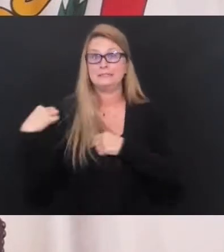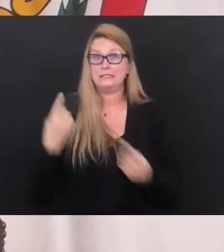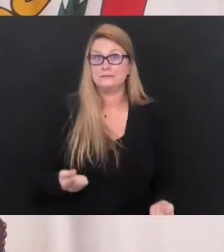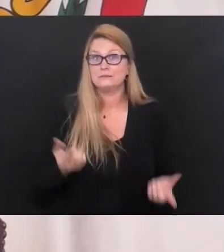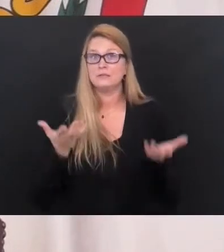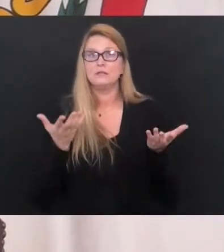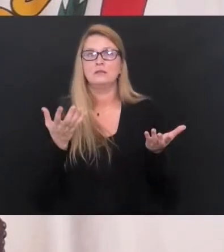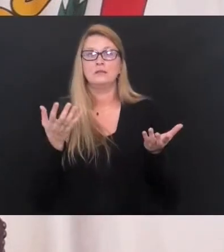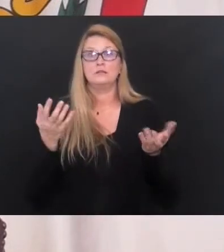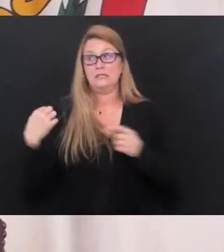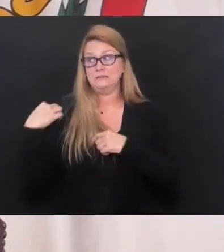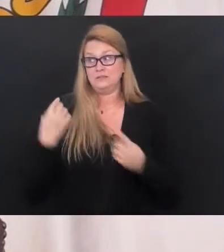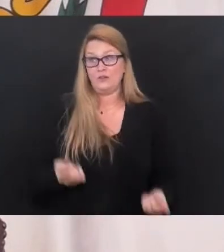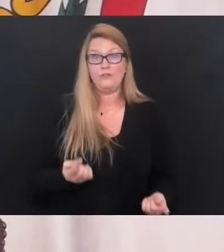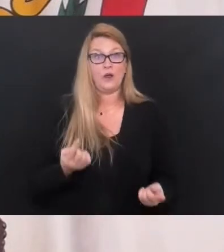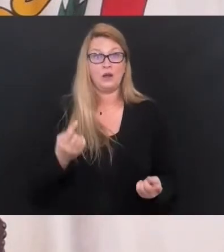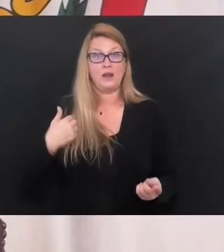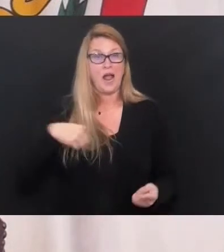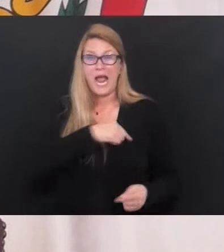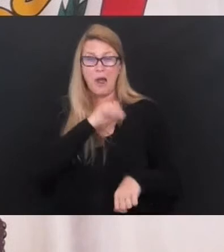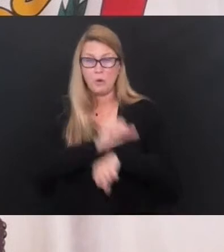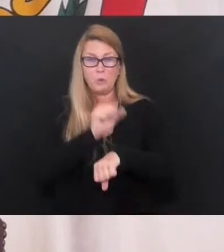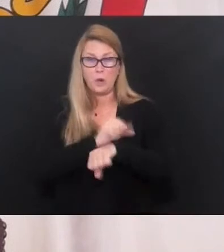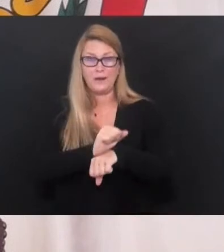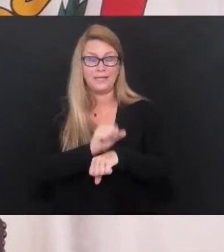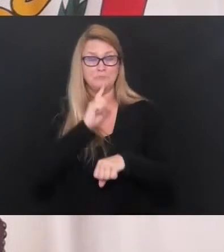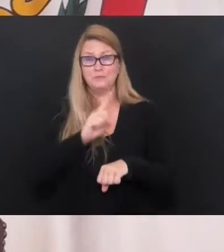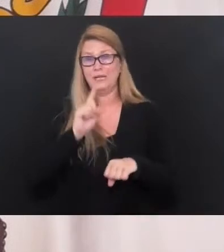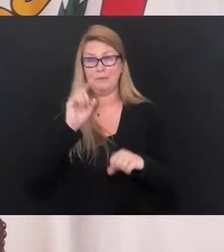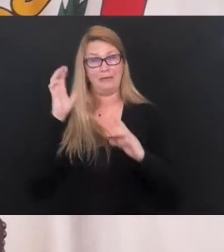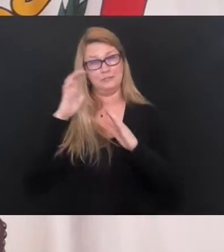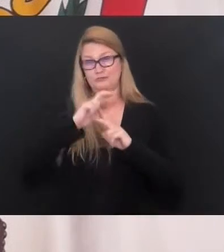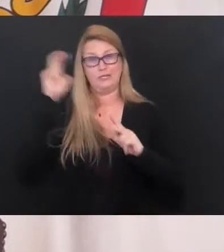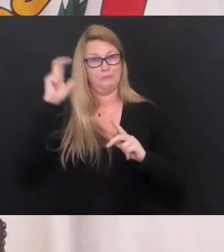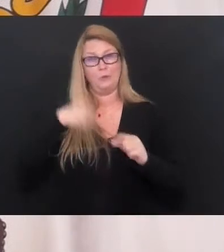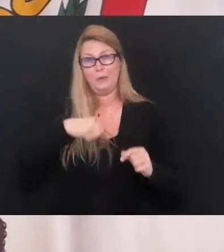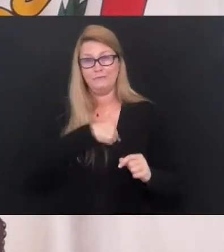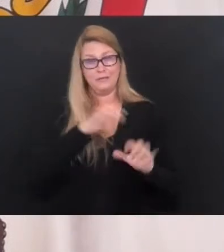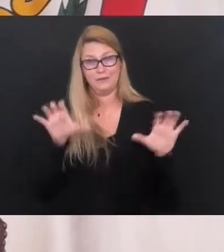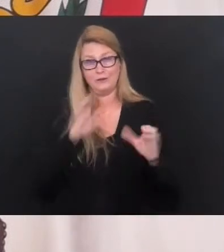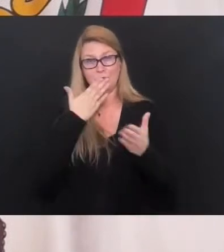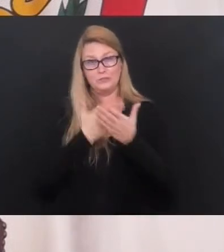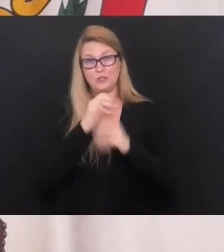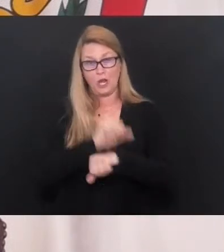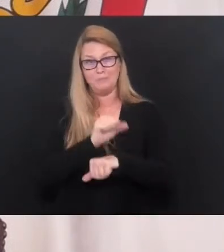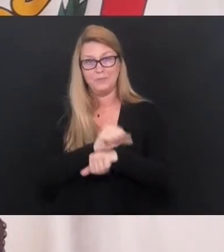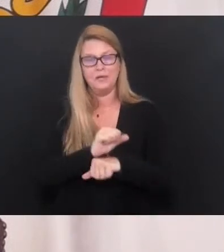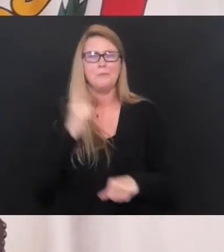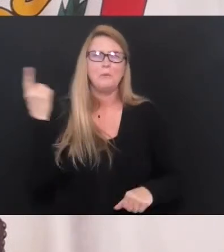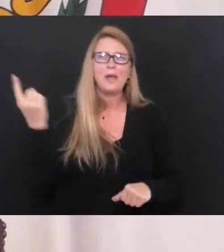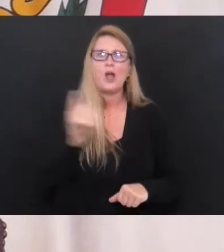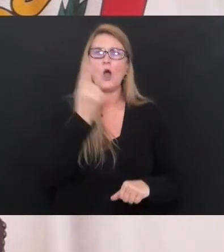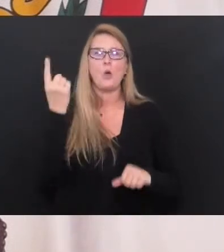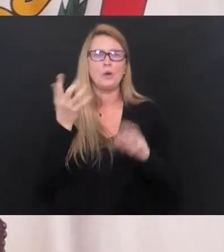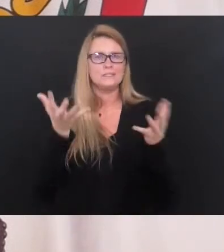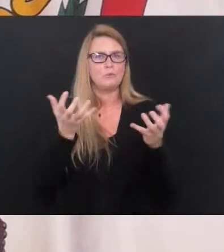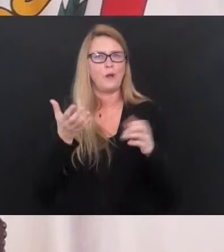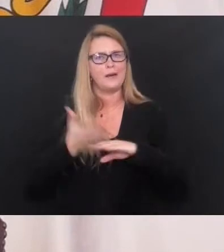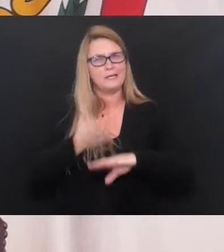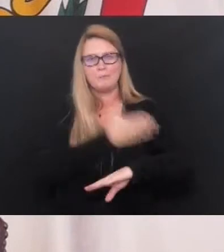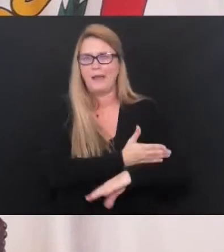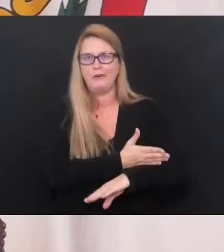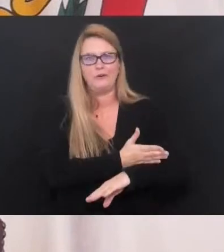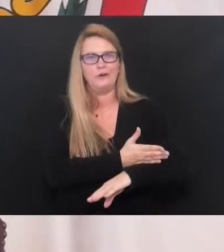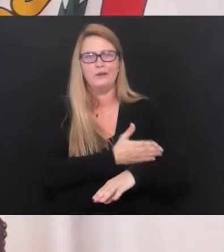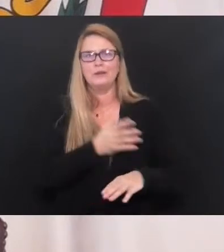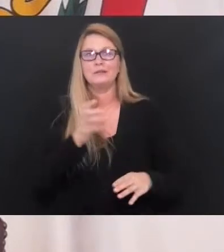Now, what we've already done is fabulous. There's no question about that, but we need to always try to reach out and do better. And that's